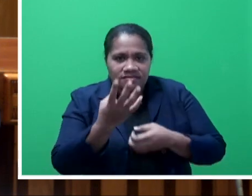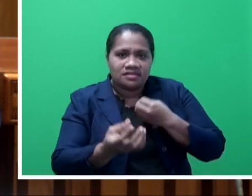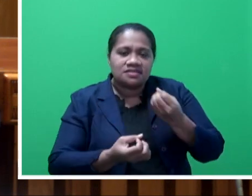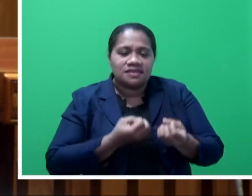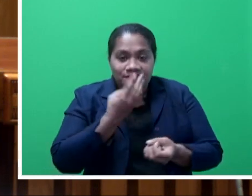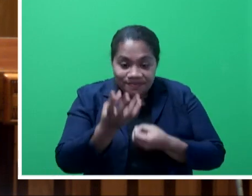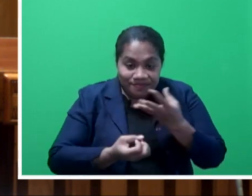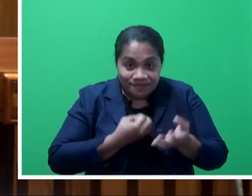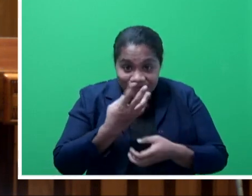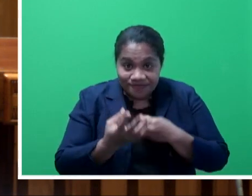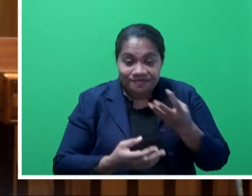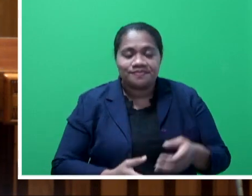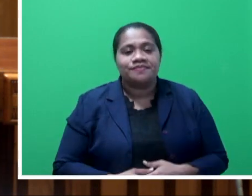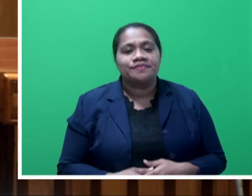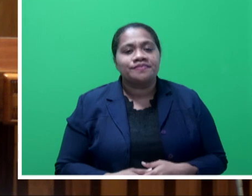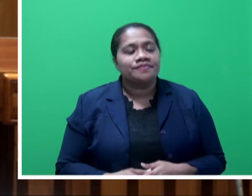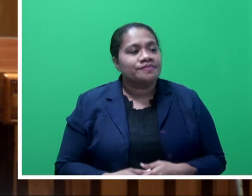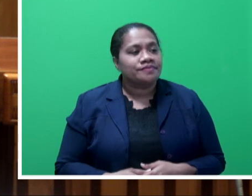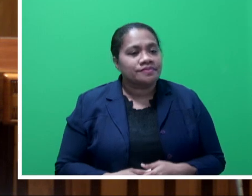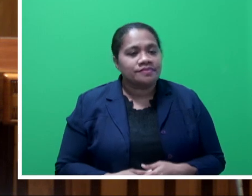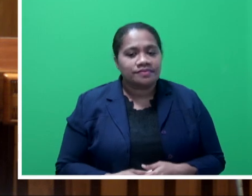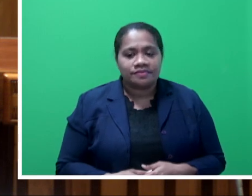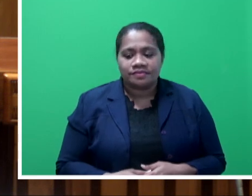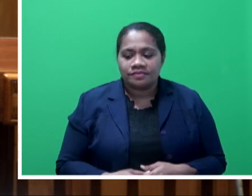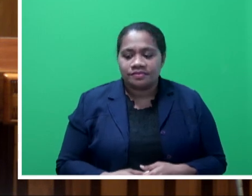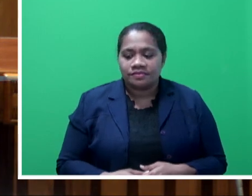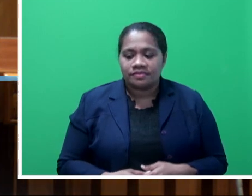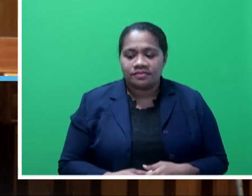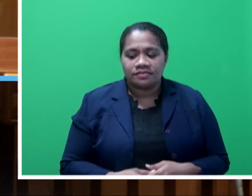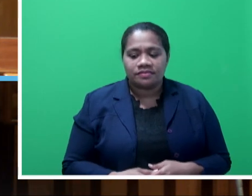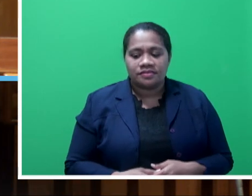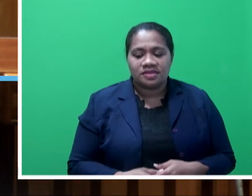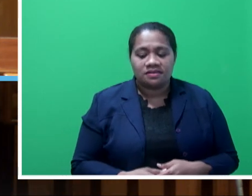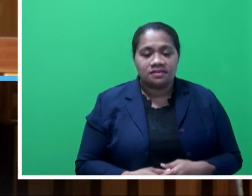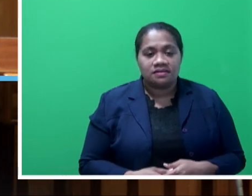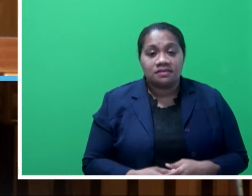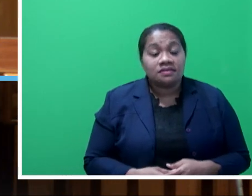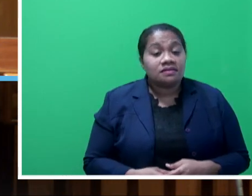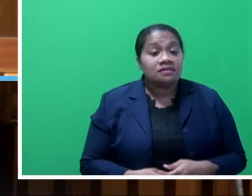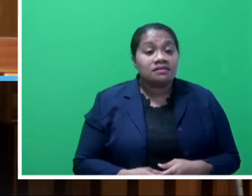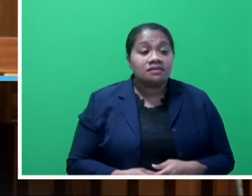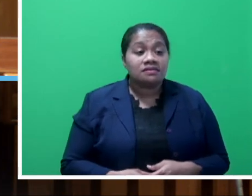those previously. But I just wanted to perhaps allay some